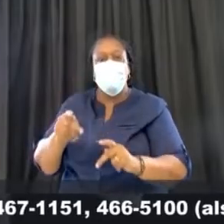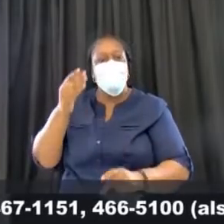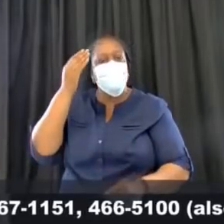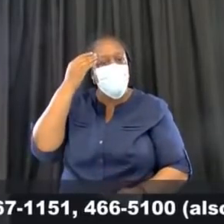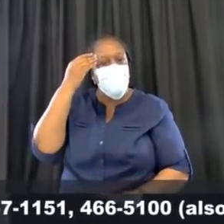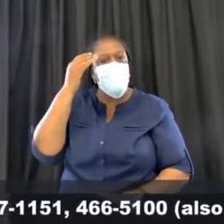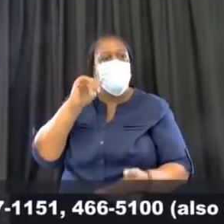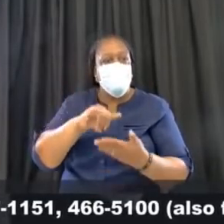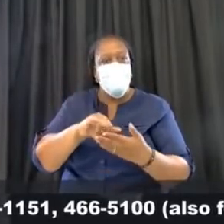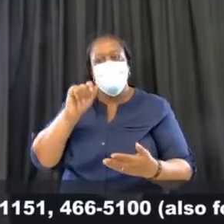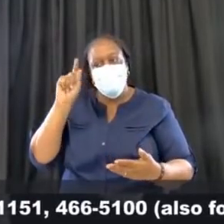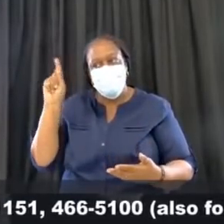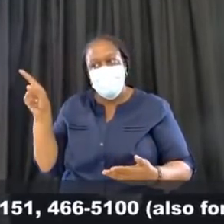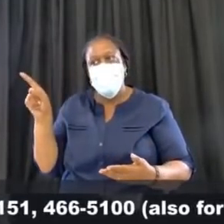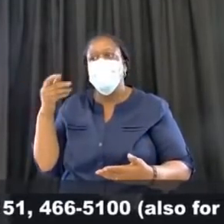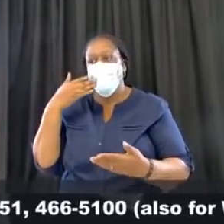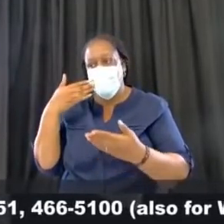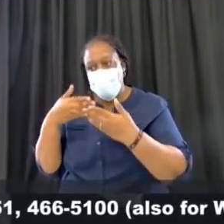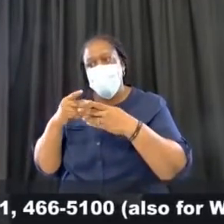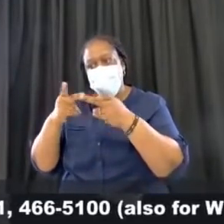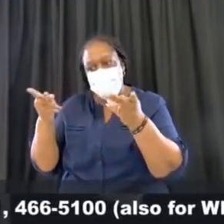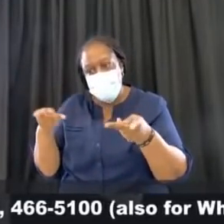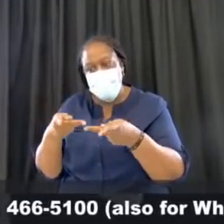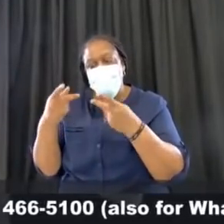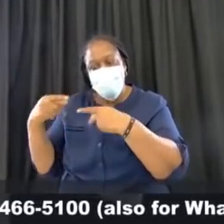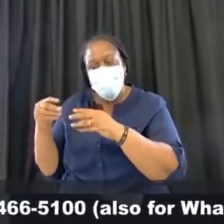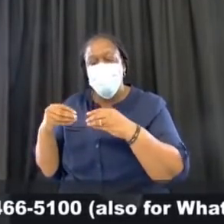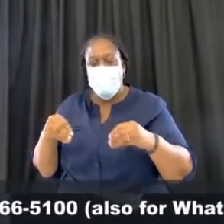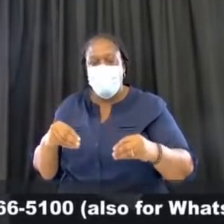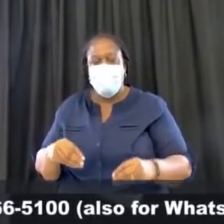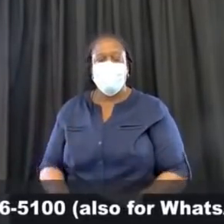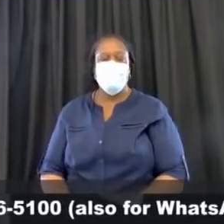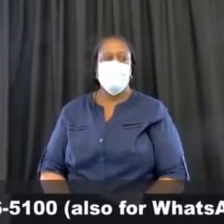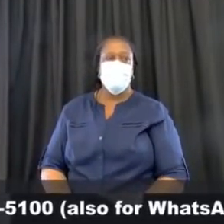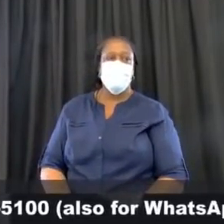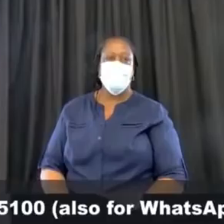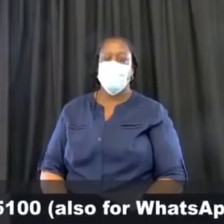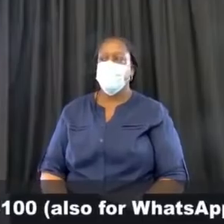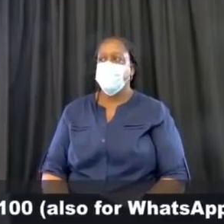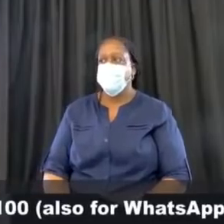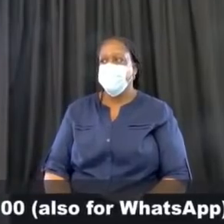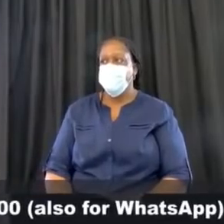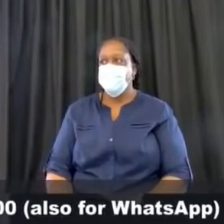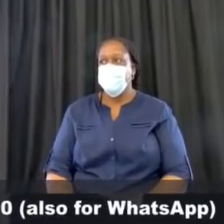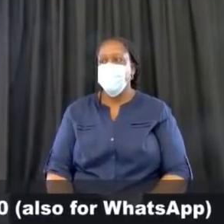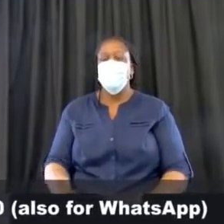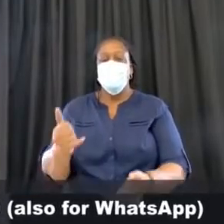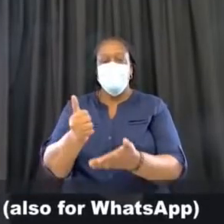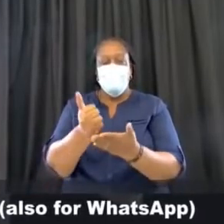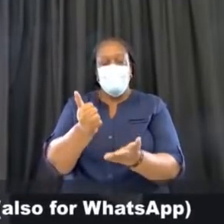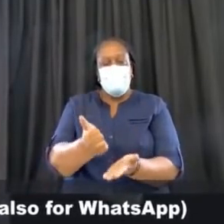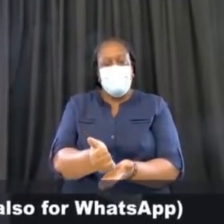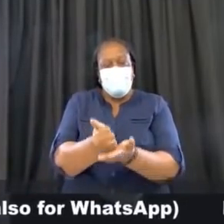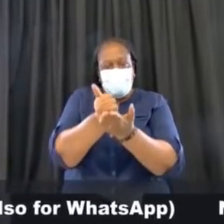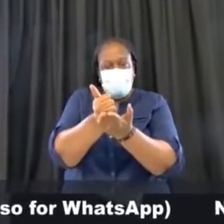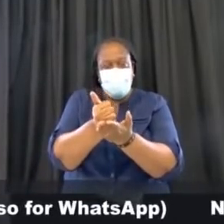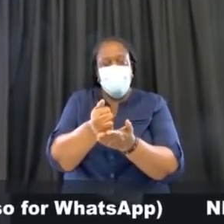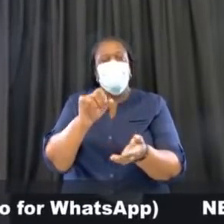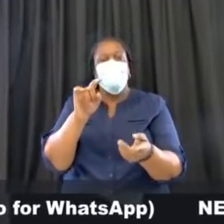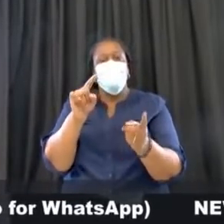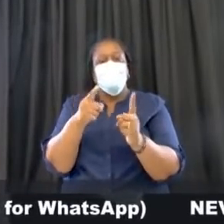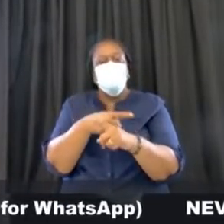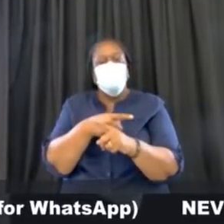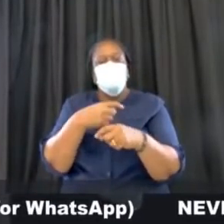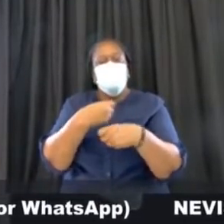vigorous process is being done to ensure that we maximize on safety and security. So I am appealing to the